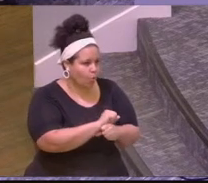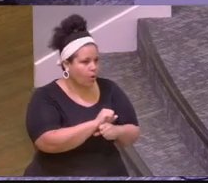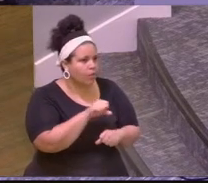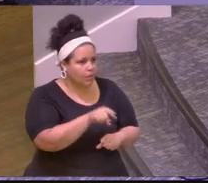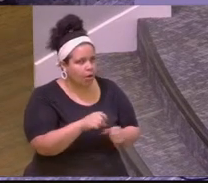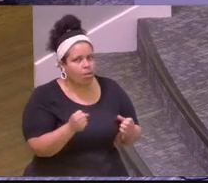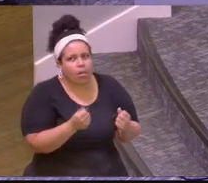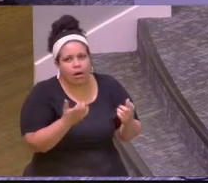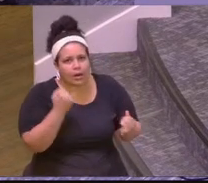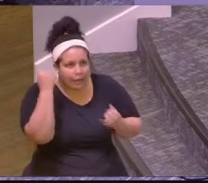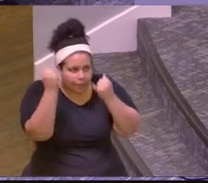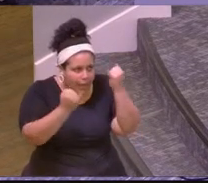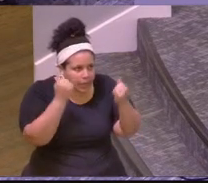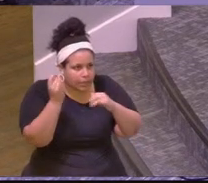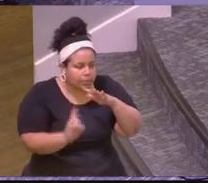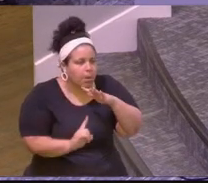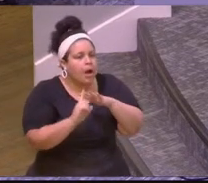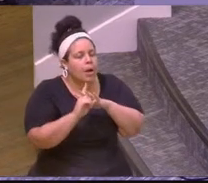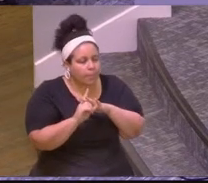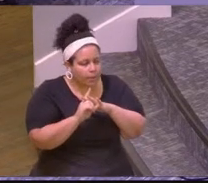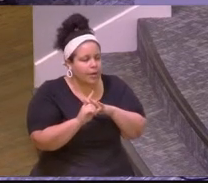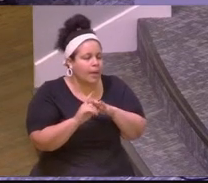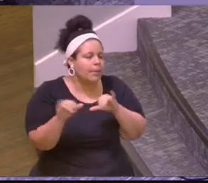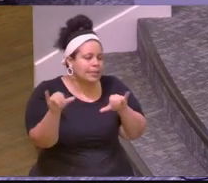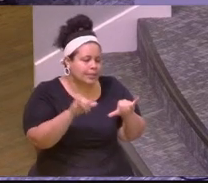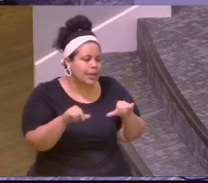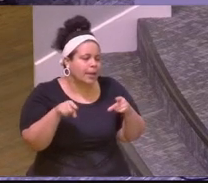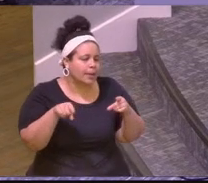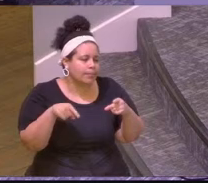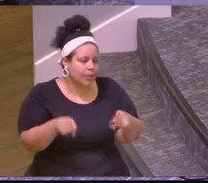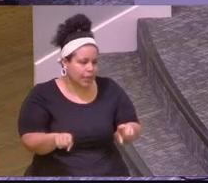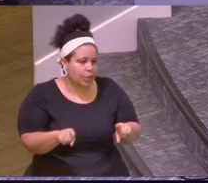tonight came up when we were meeting earlier this week. So